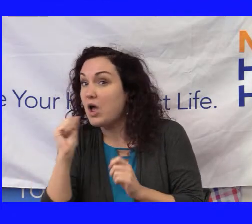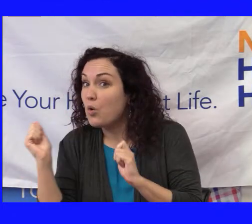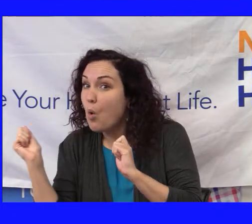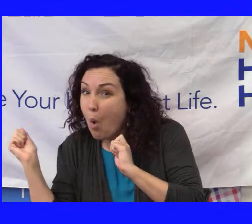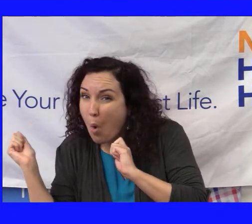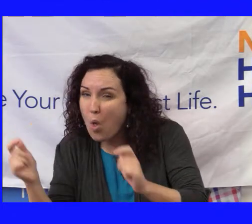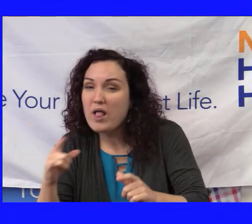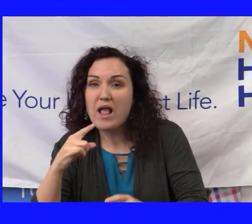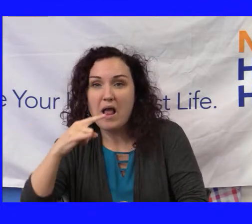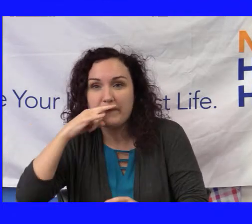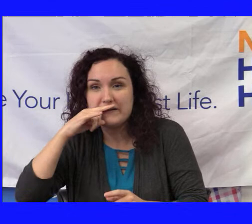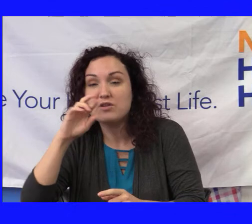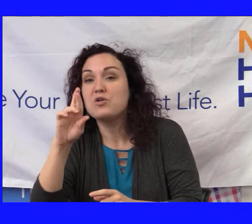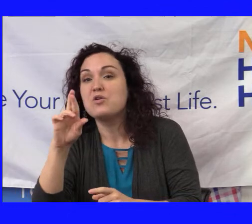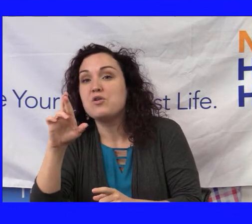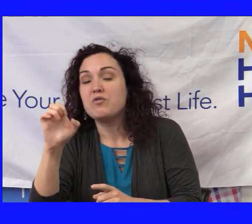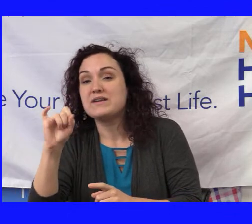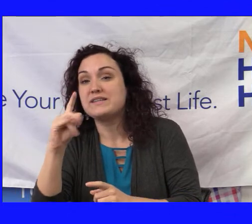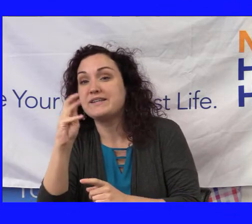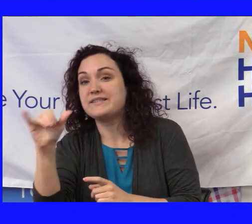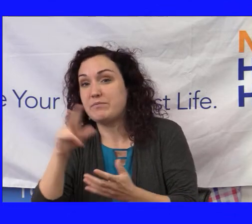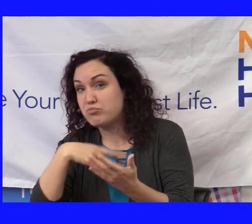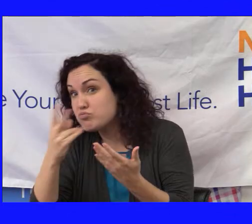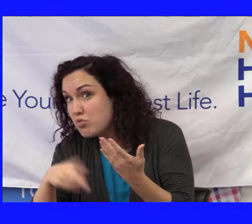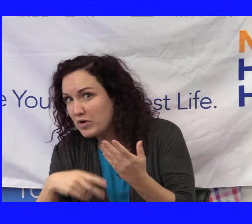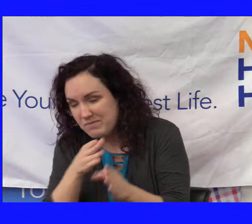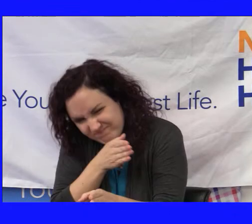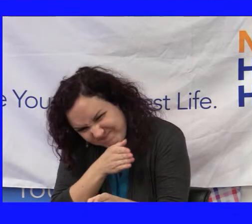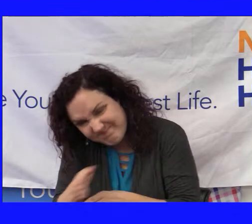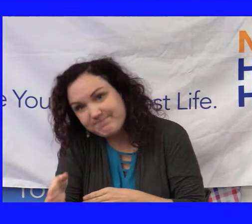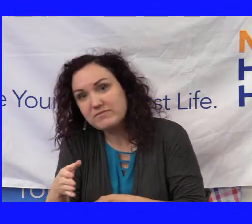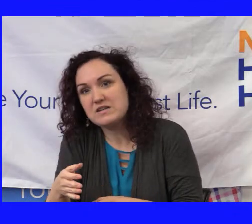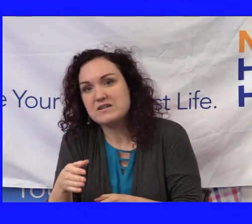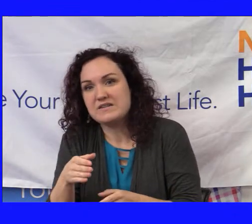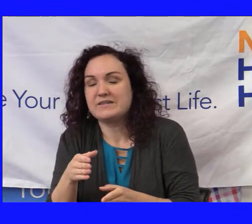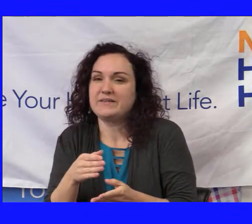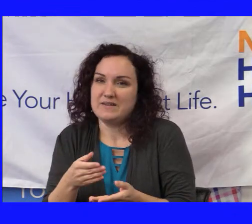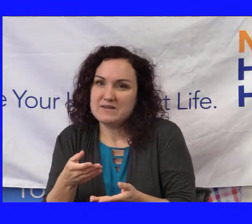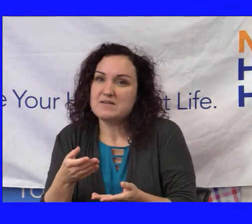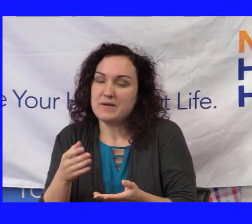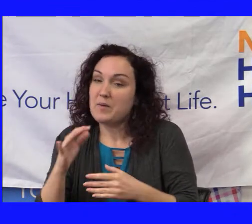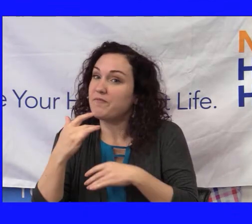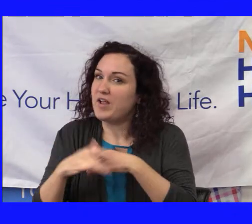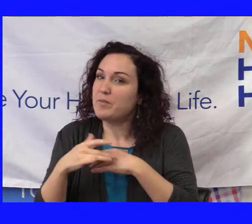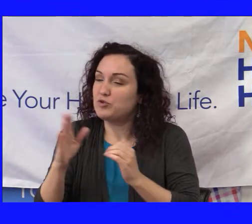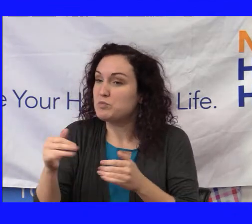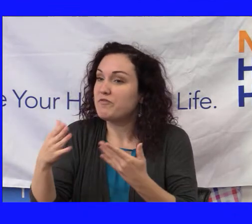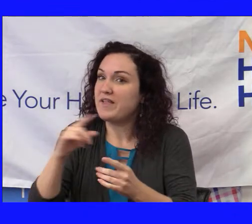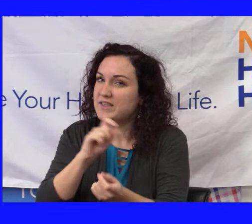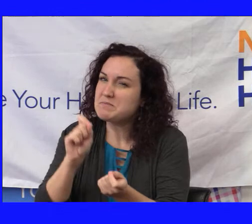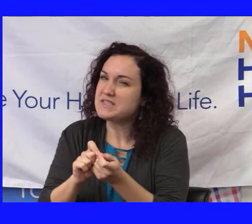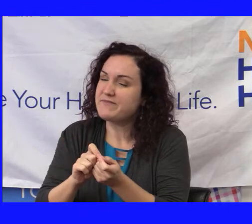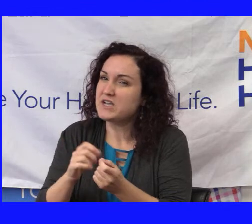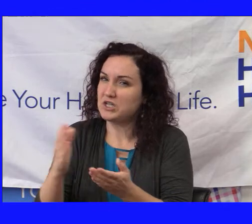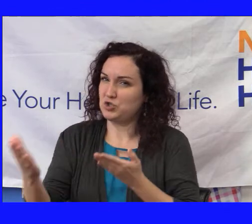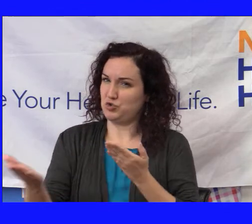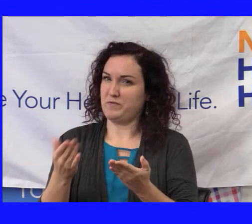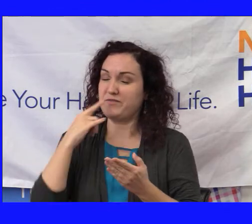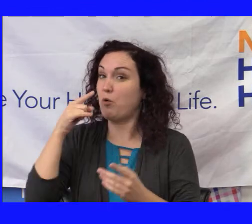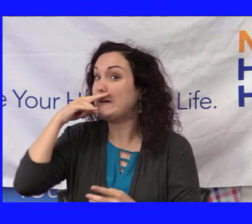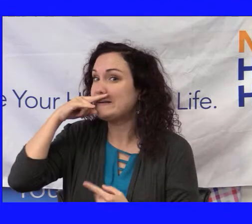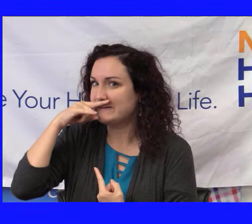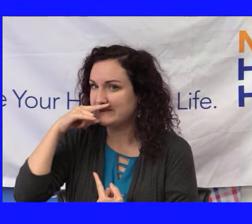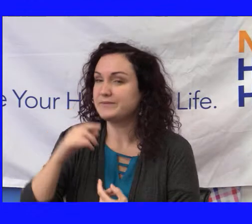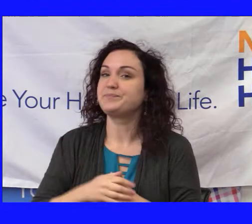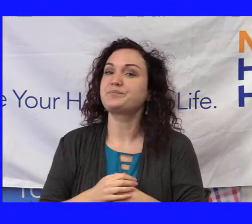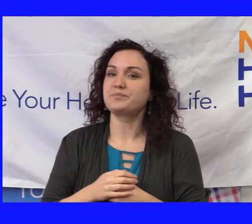have pediatric residency programs and have pediatric specialists available to provide that service. And that is